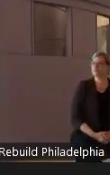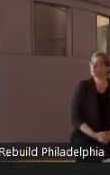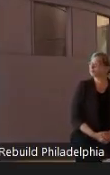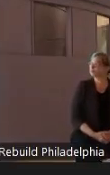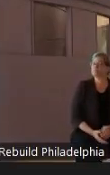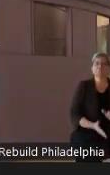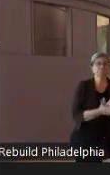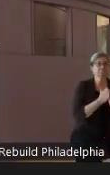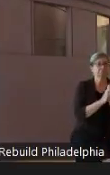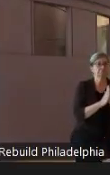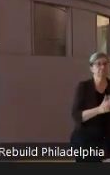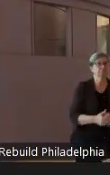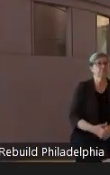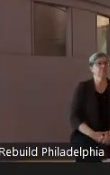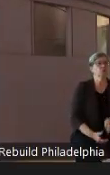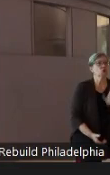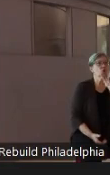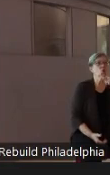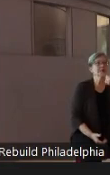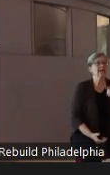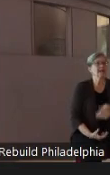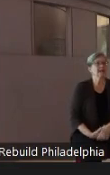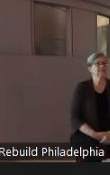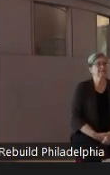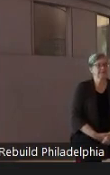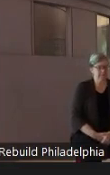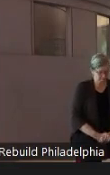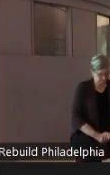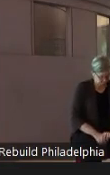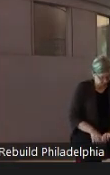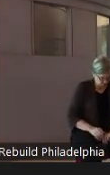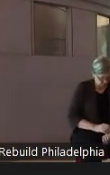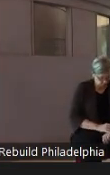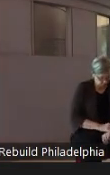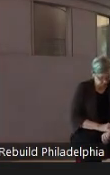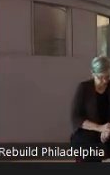That's it. I'm not sure who's next.